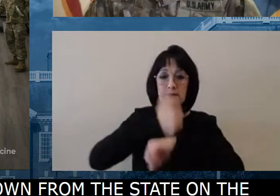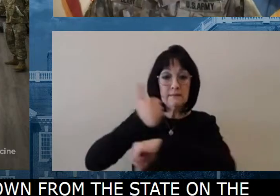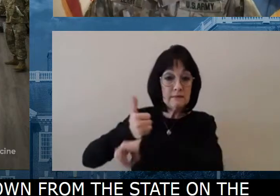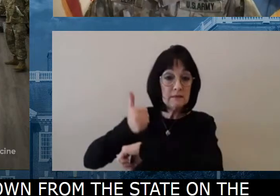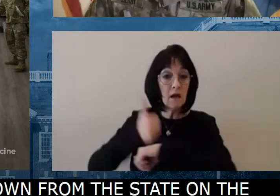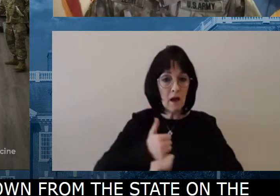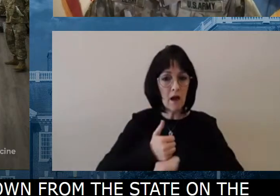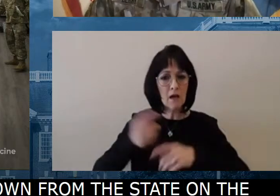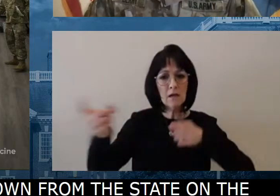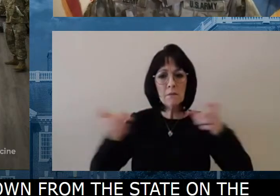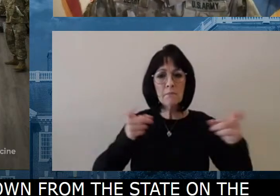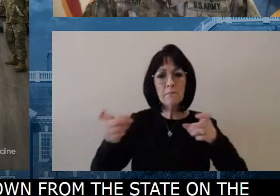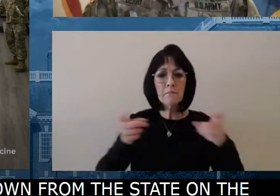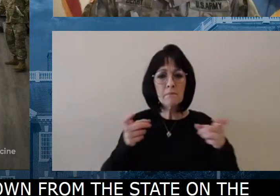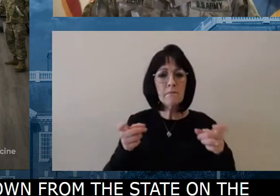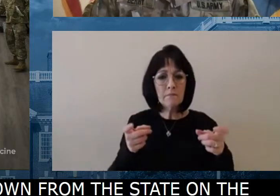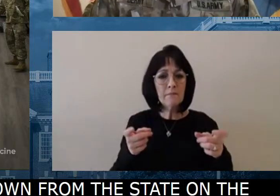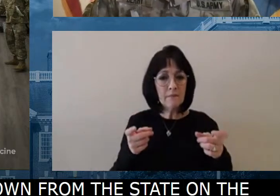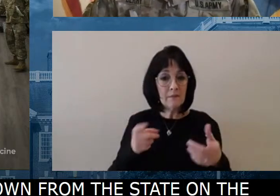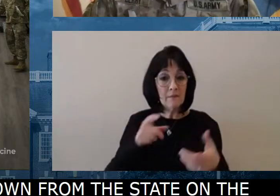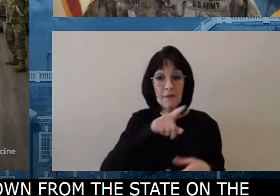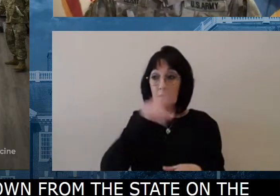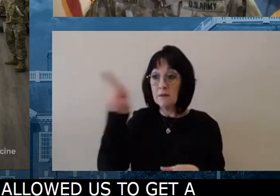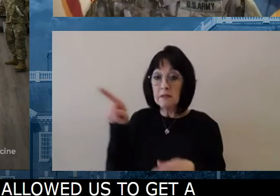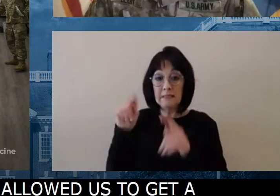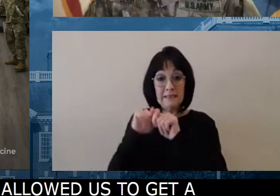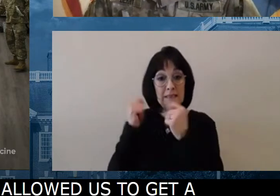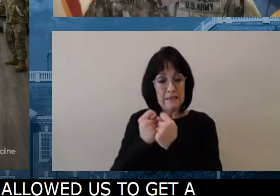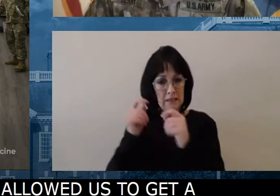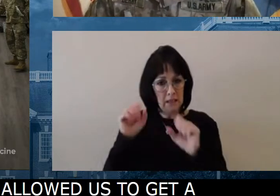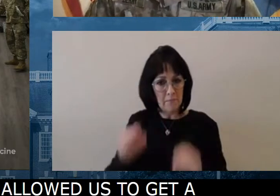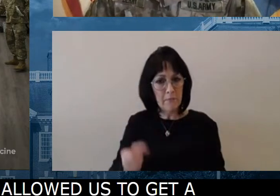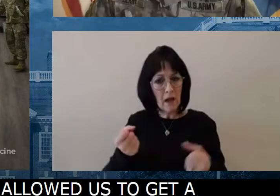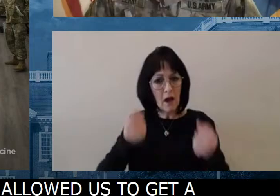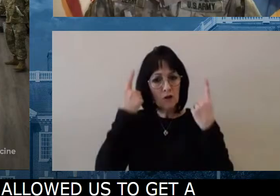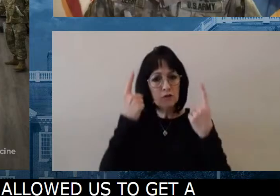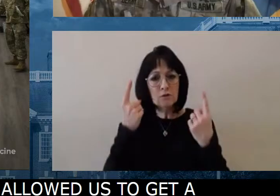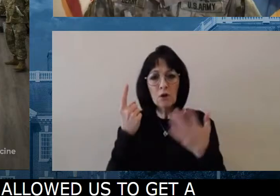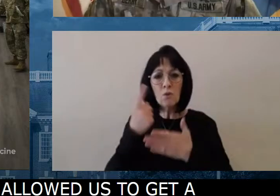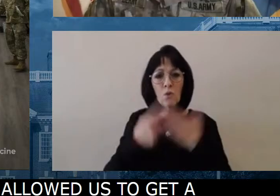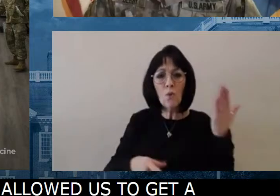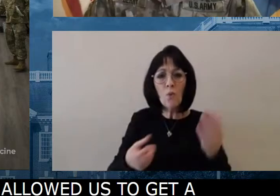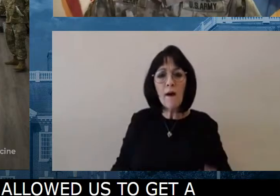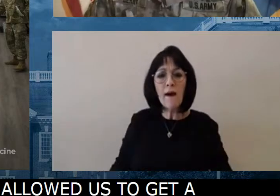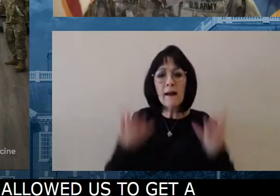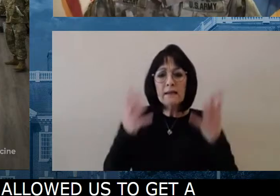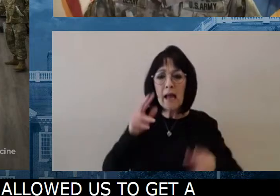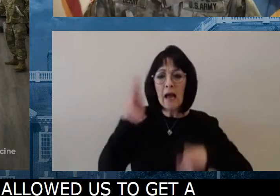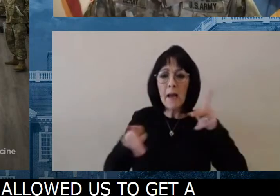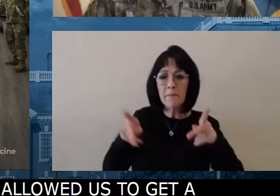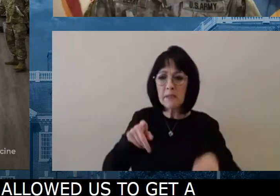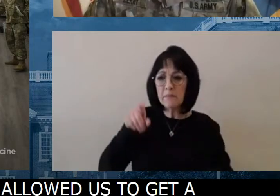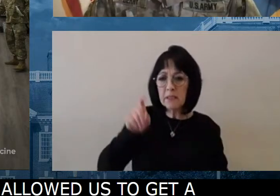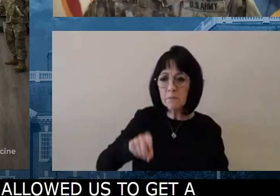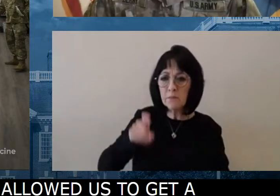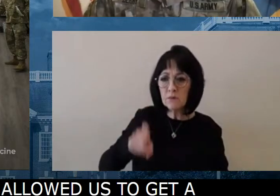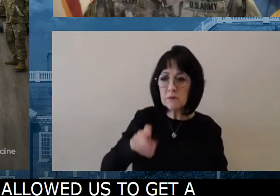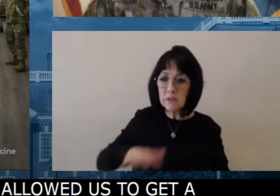a handle on this, so Dr. Rattay and the team could understand what we were looking at as this unfolded throughout the